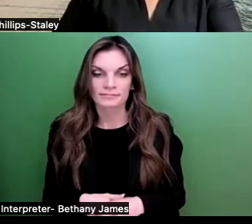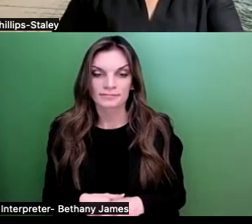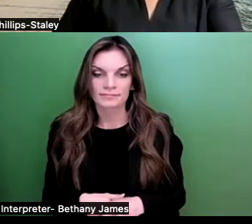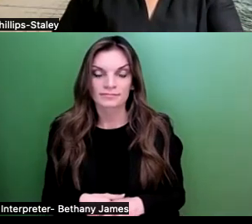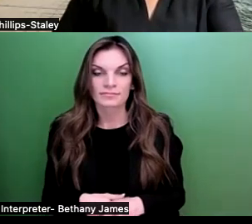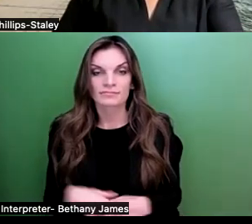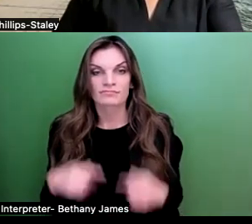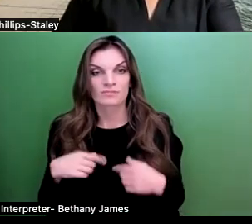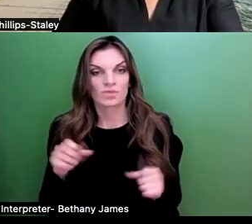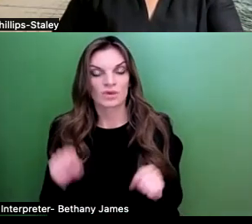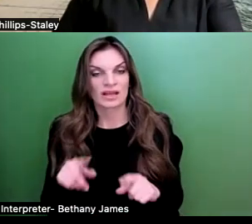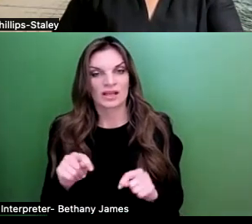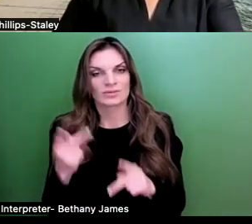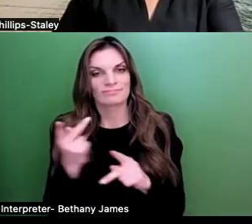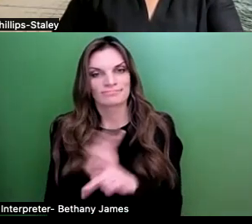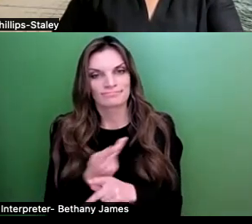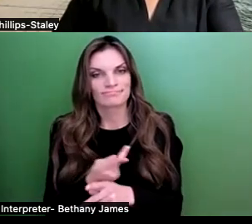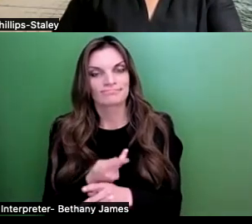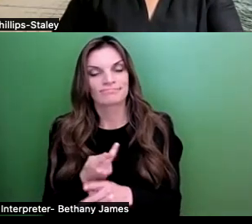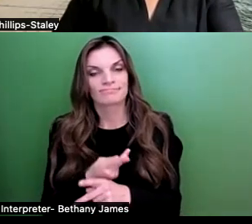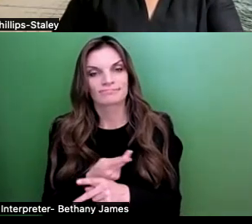we can look for